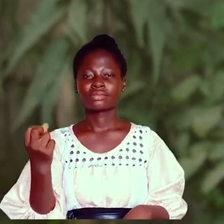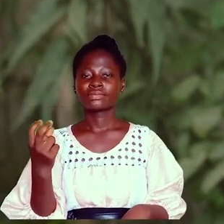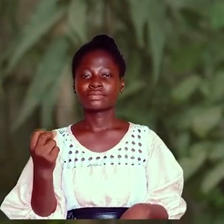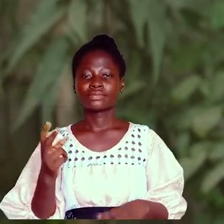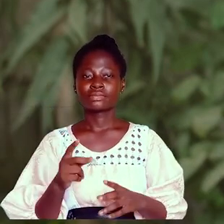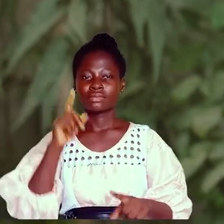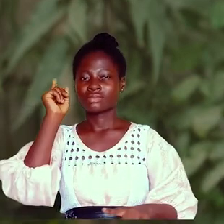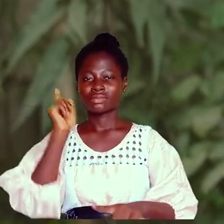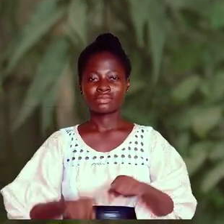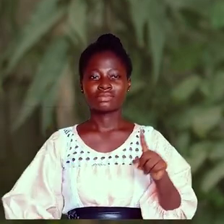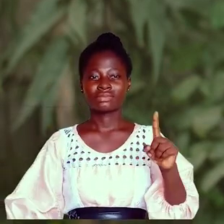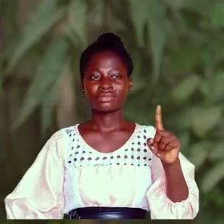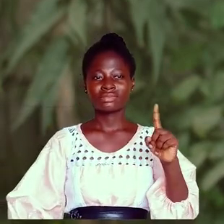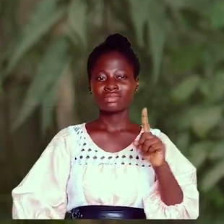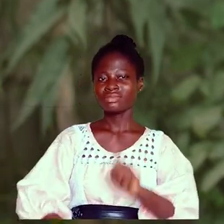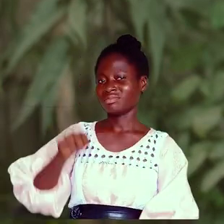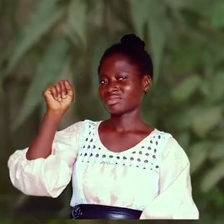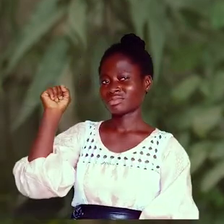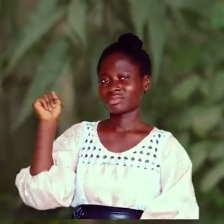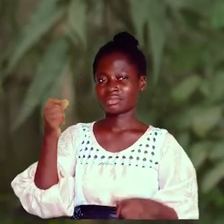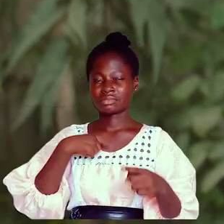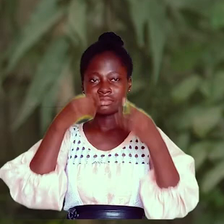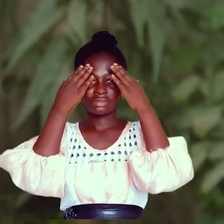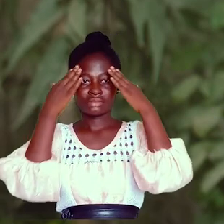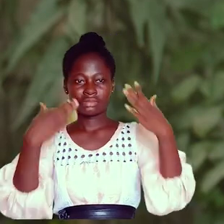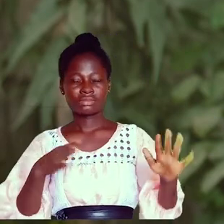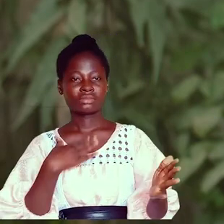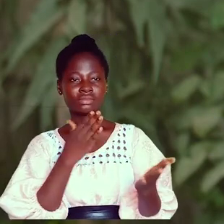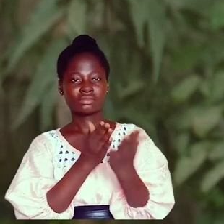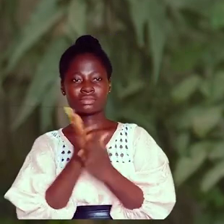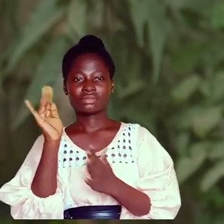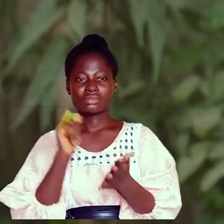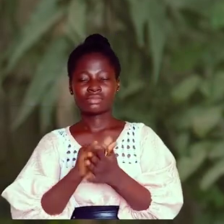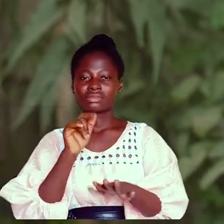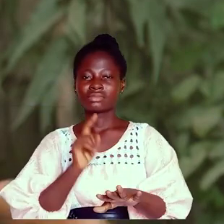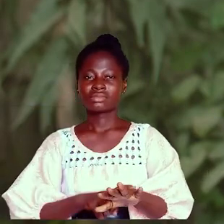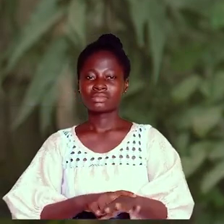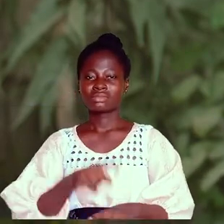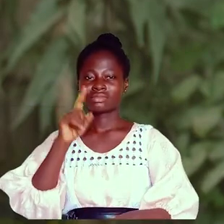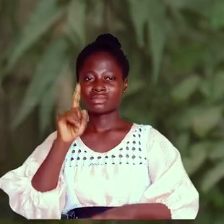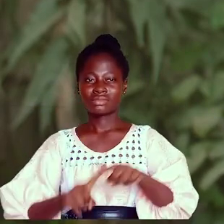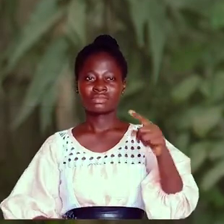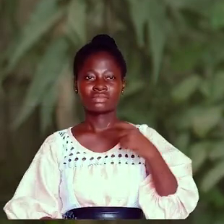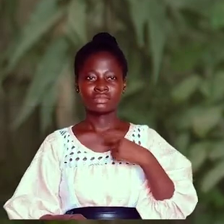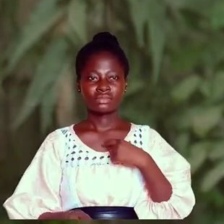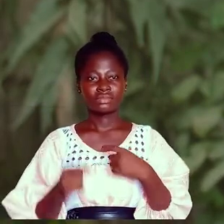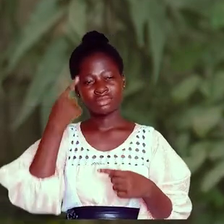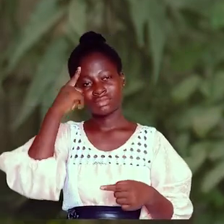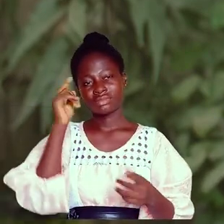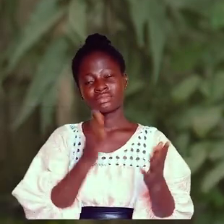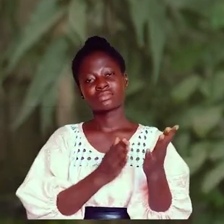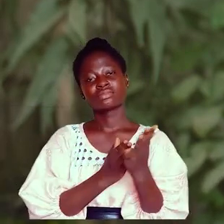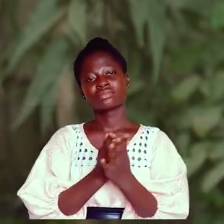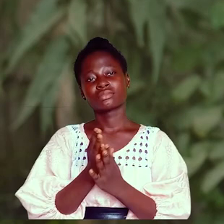fired because of a past, present, existing mental health condition. I didn't even know my rights at that time. So I thought when they fired me, it was the